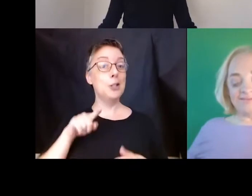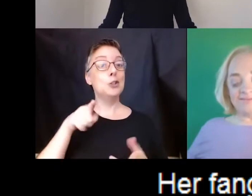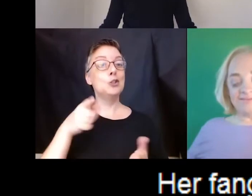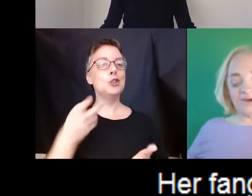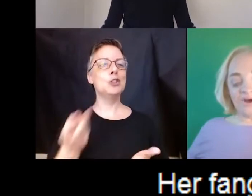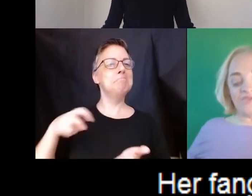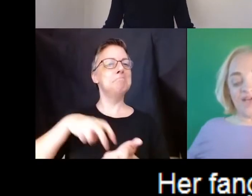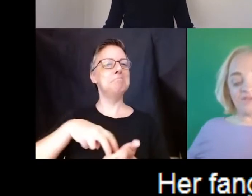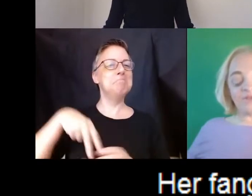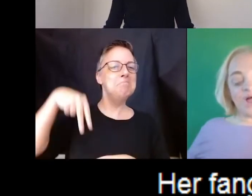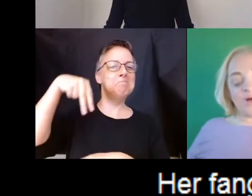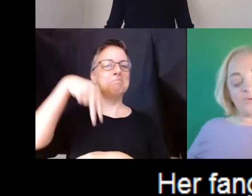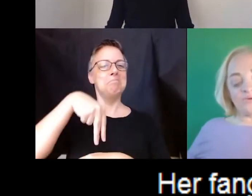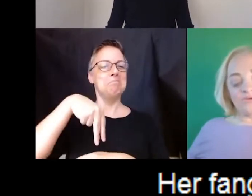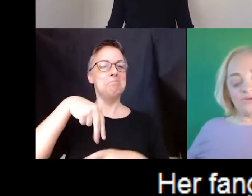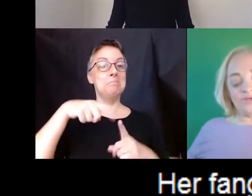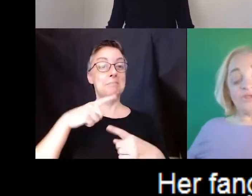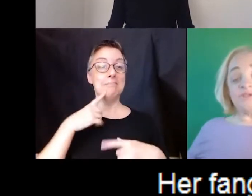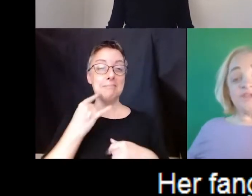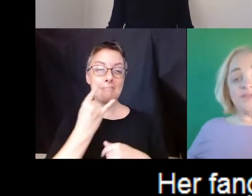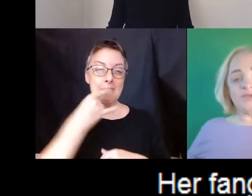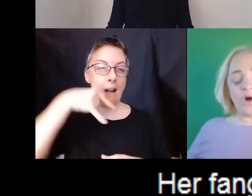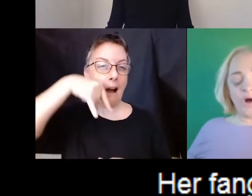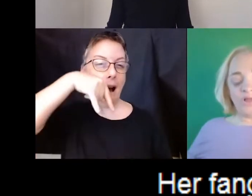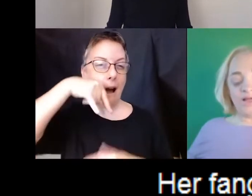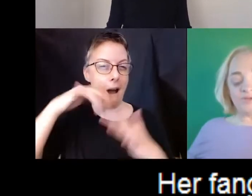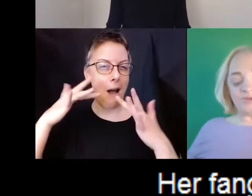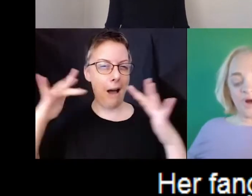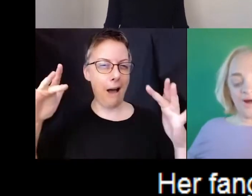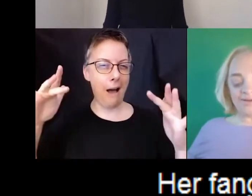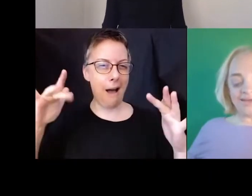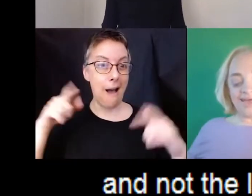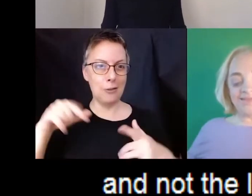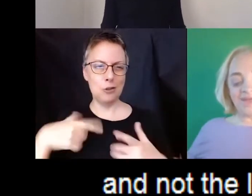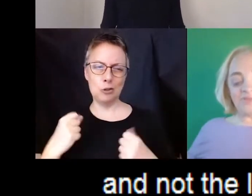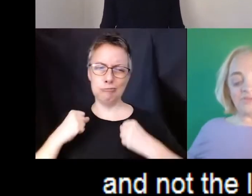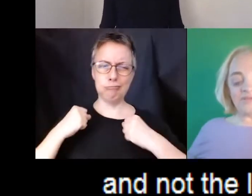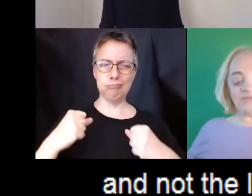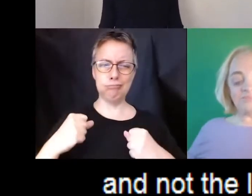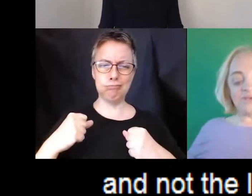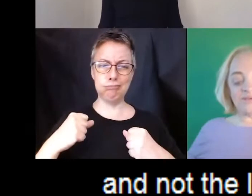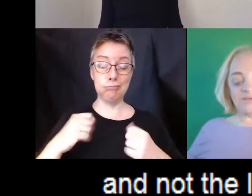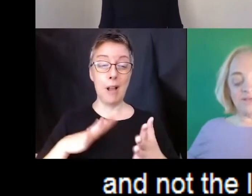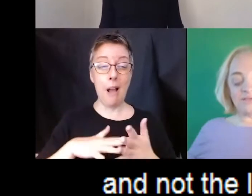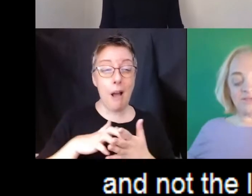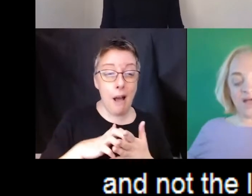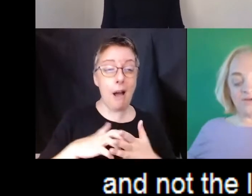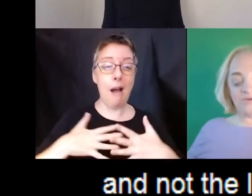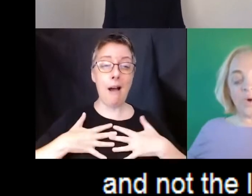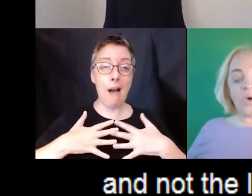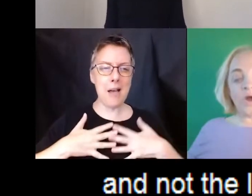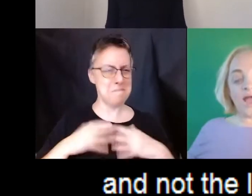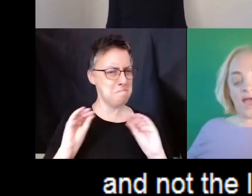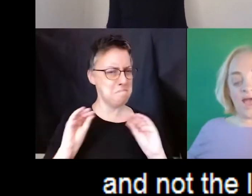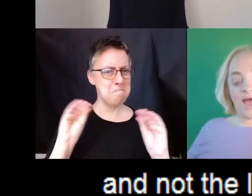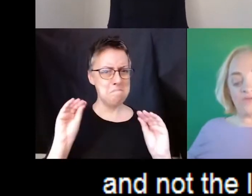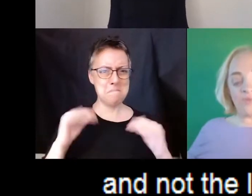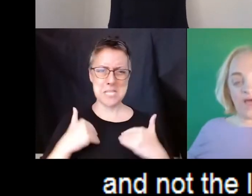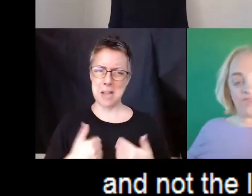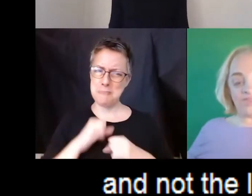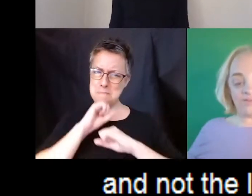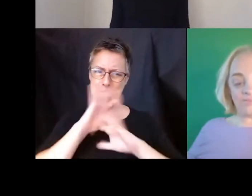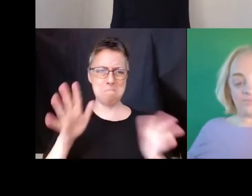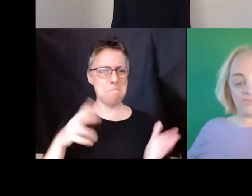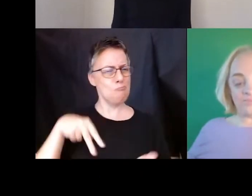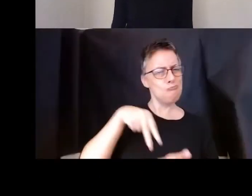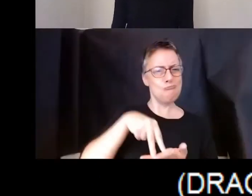bed. Her fangs glow. She's standing tall and strong, and not the least tired or out of breath.